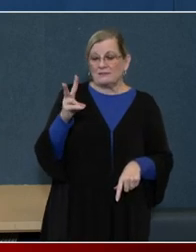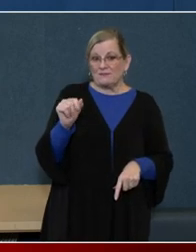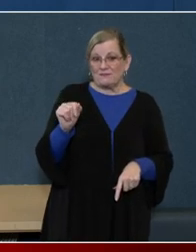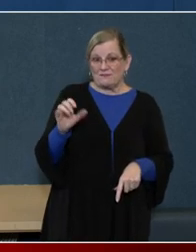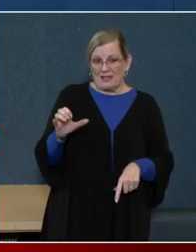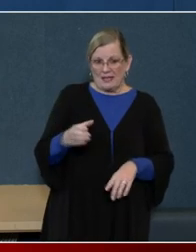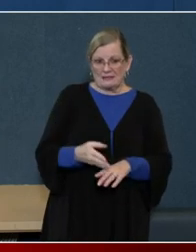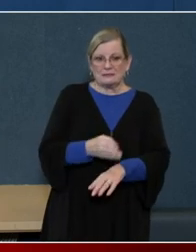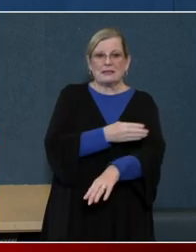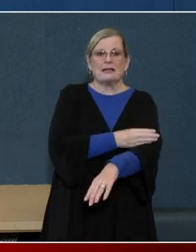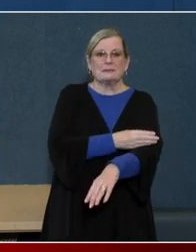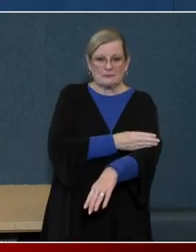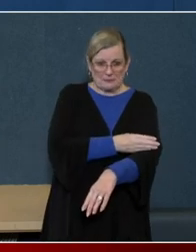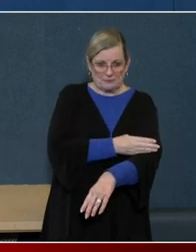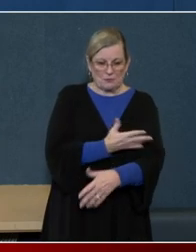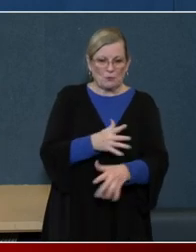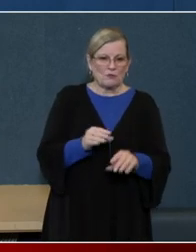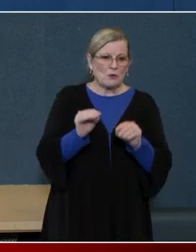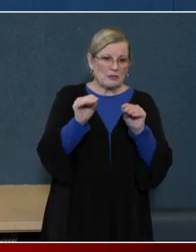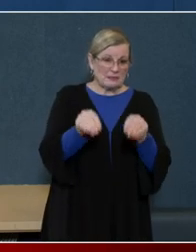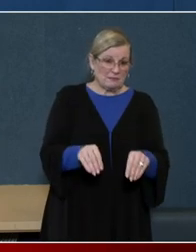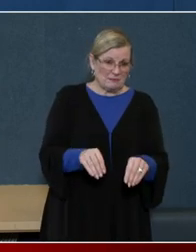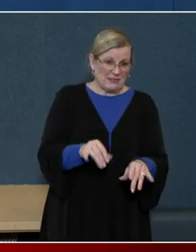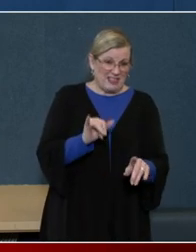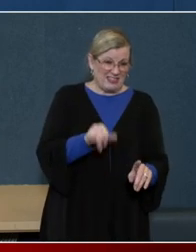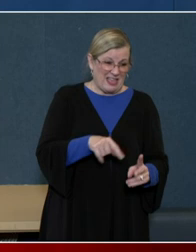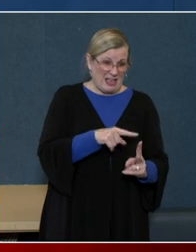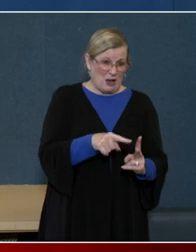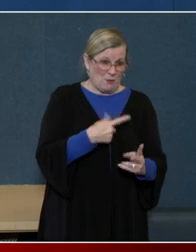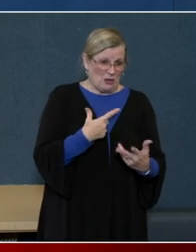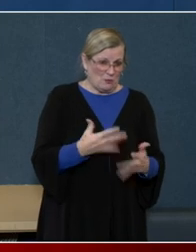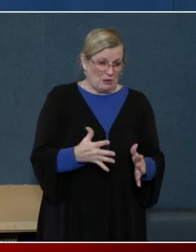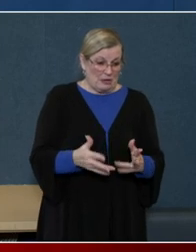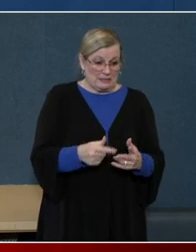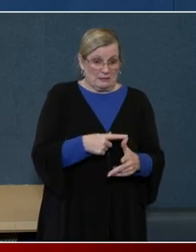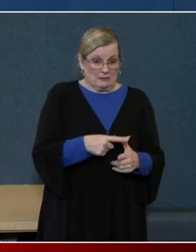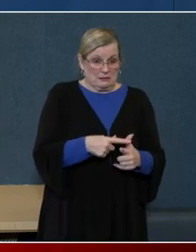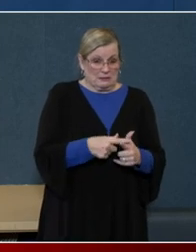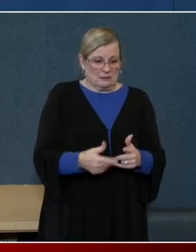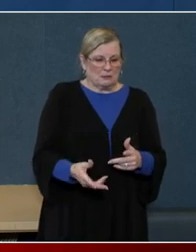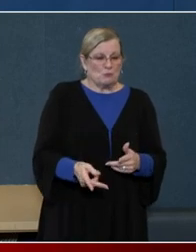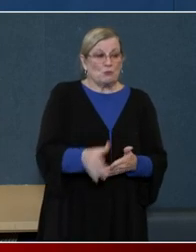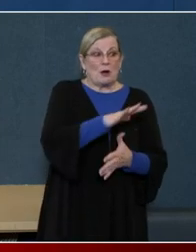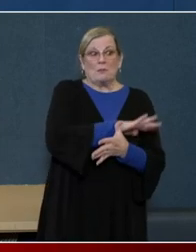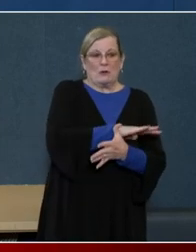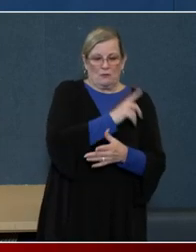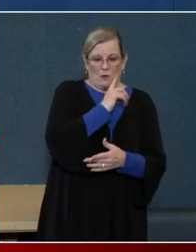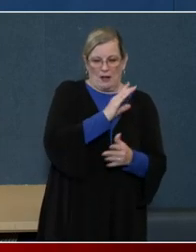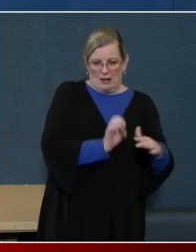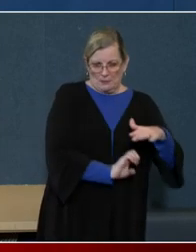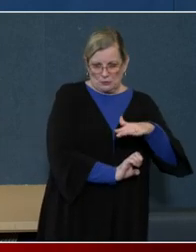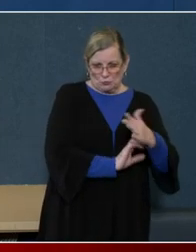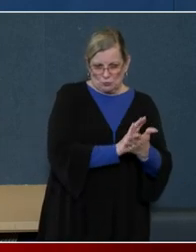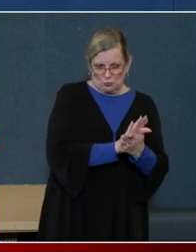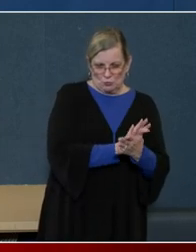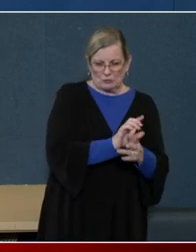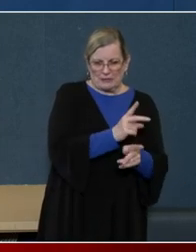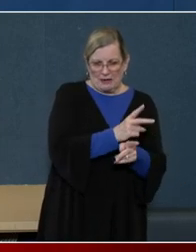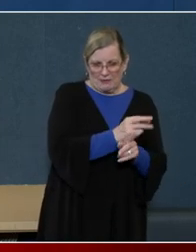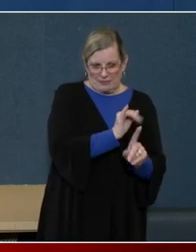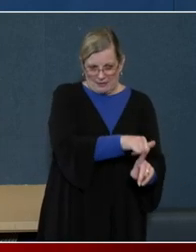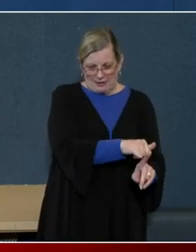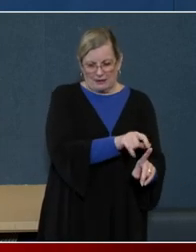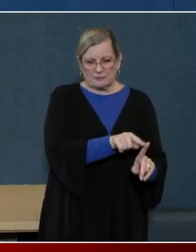previously, and we are prioritizing our elementary buildings for the HVAC enhancements. We will continue